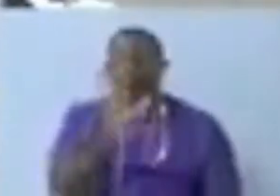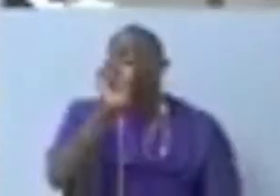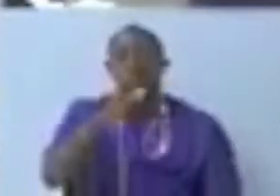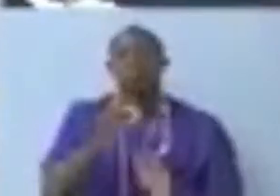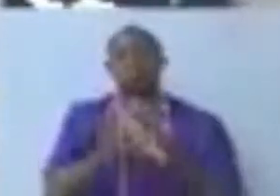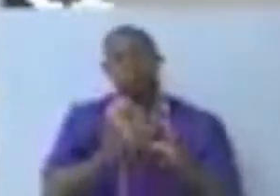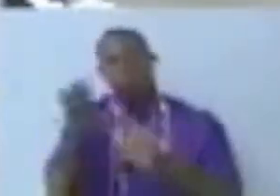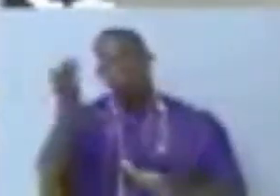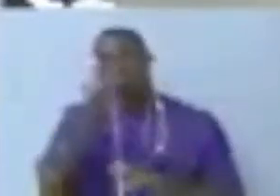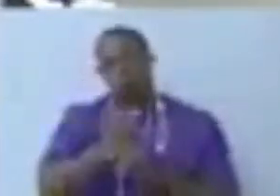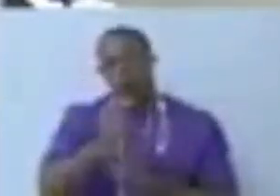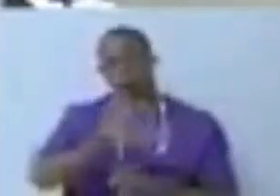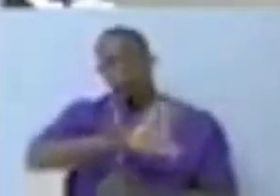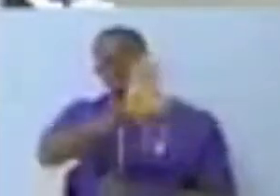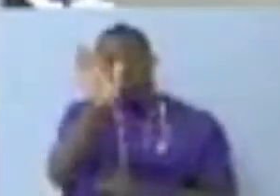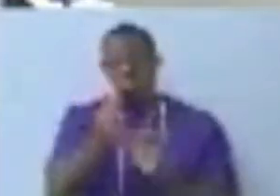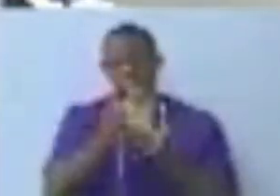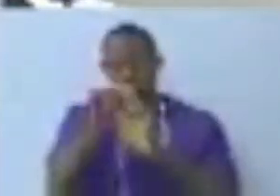Just a moment.